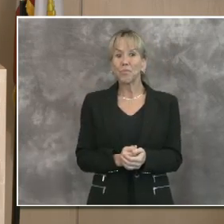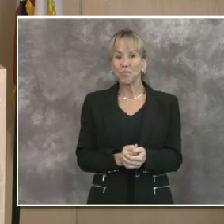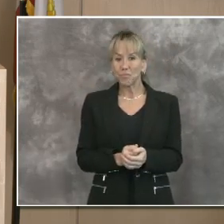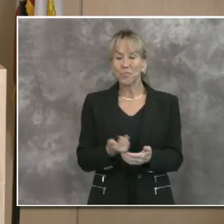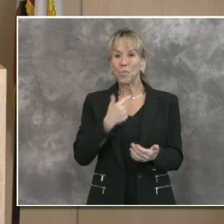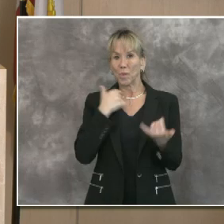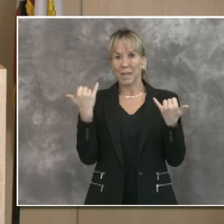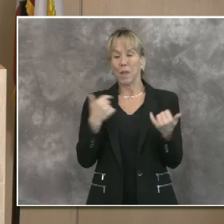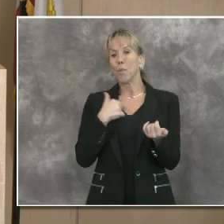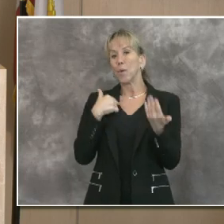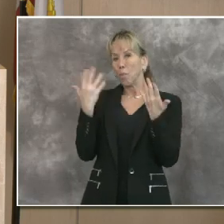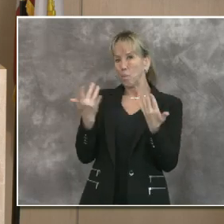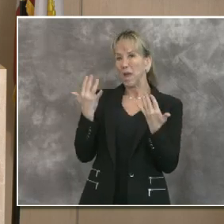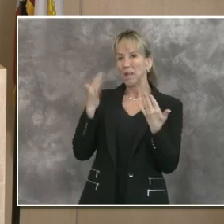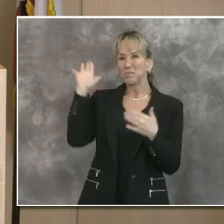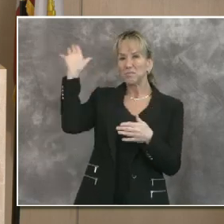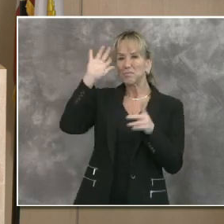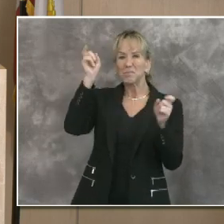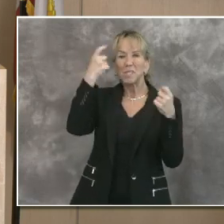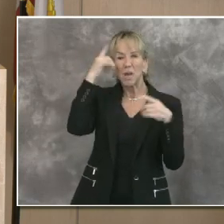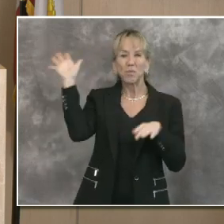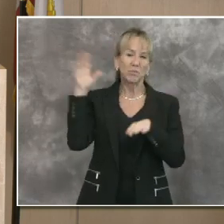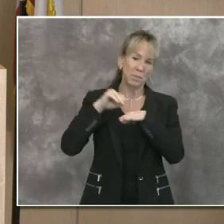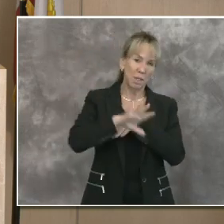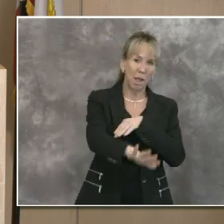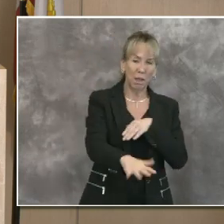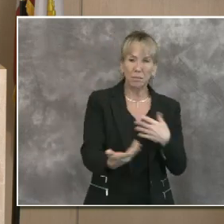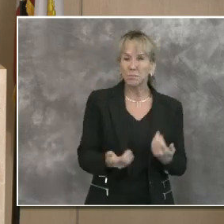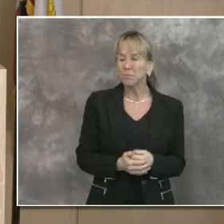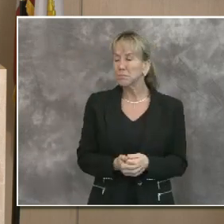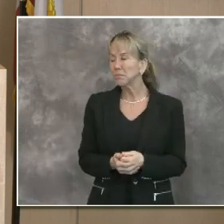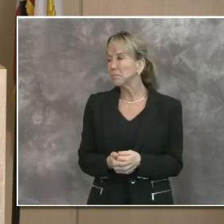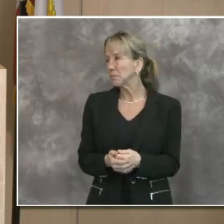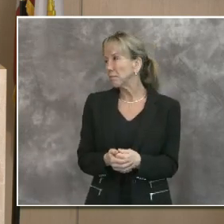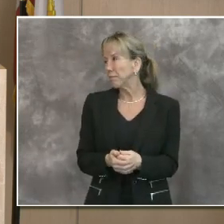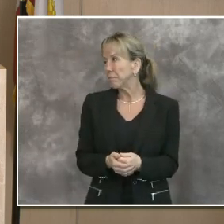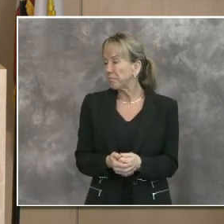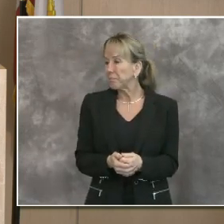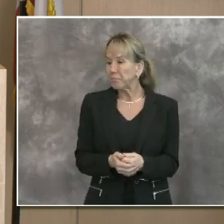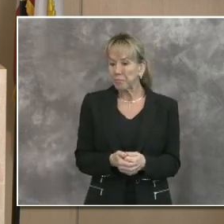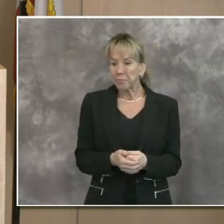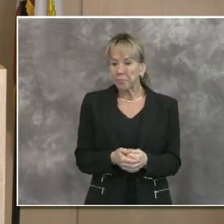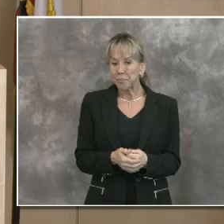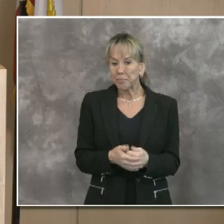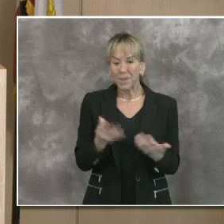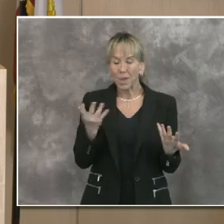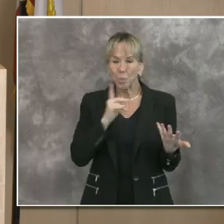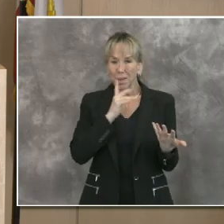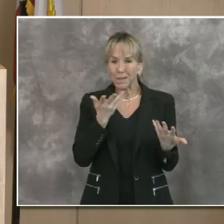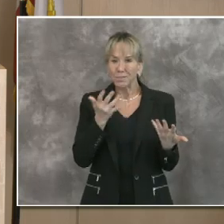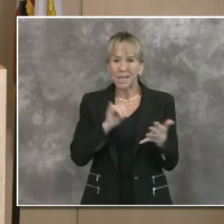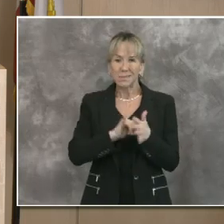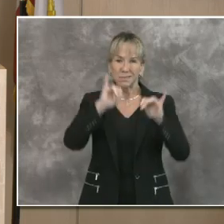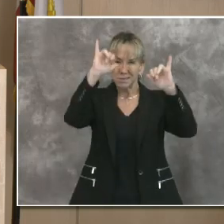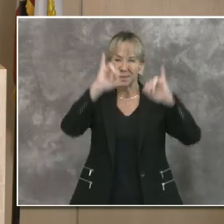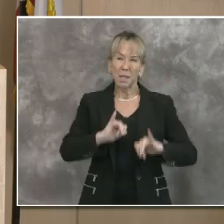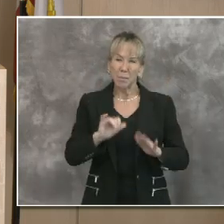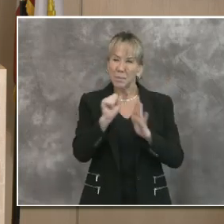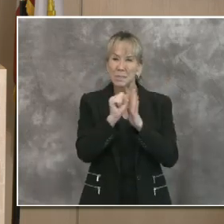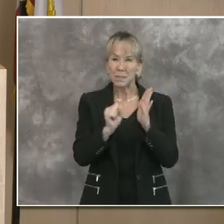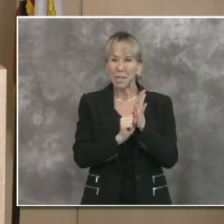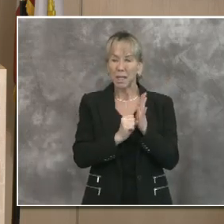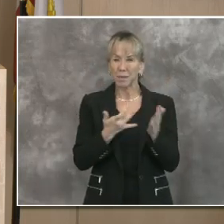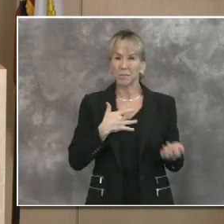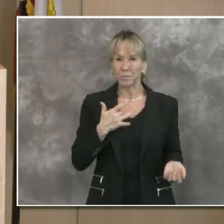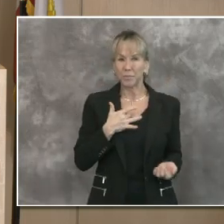we are waiting on guidance from the governor, and I don't think that is any different throughout the state. So once